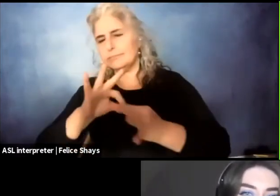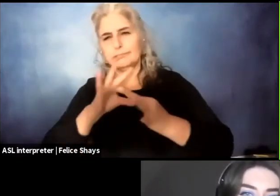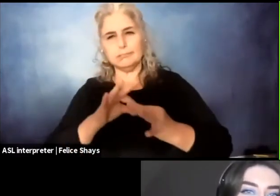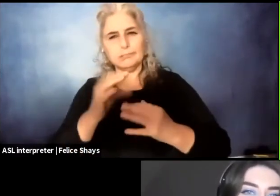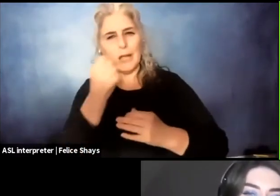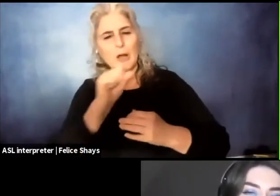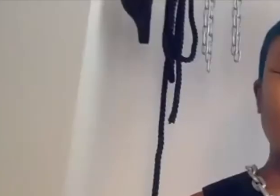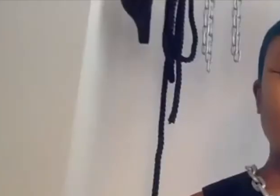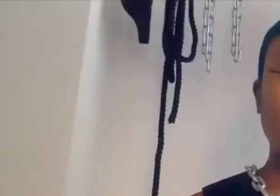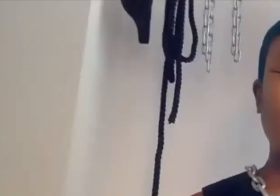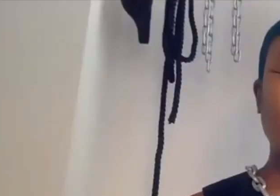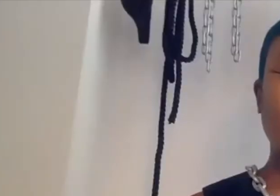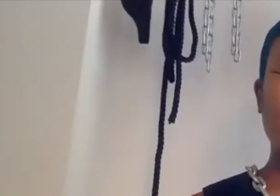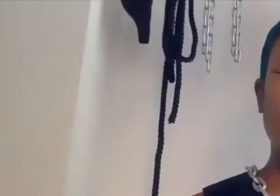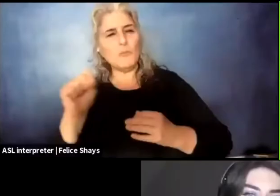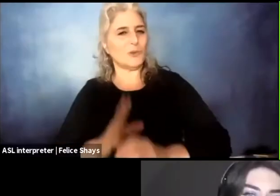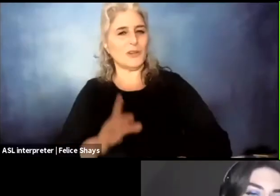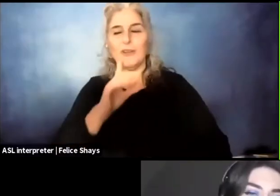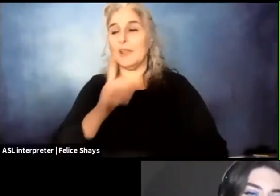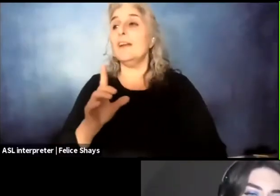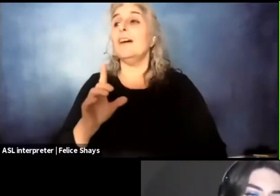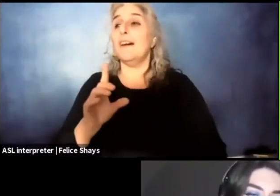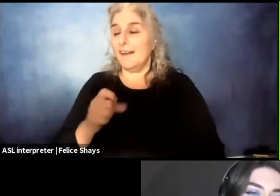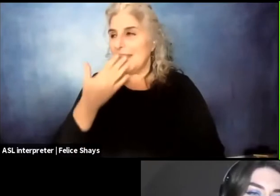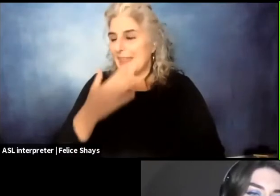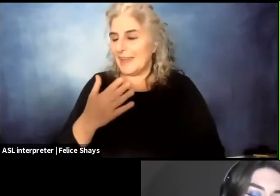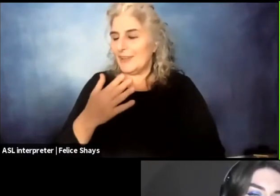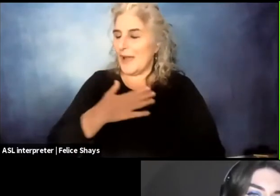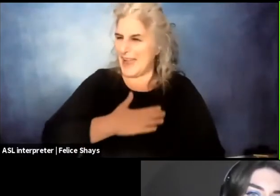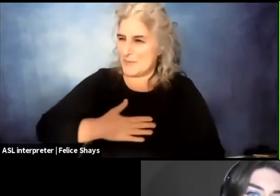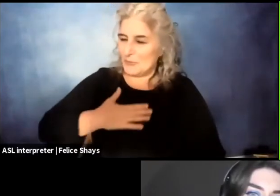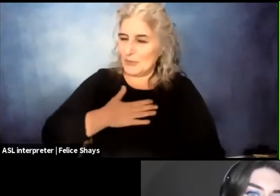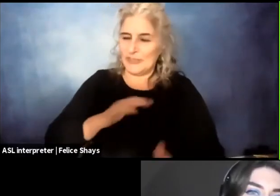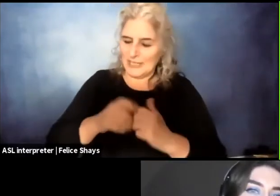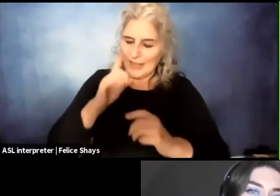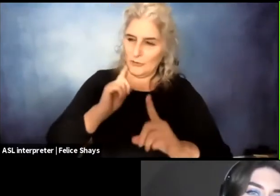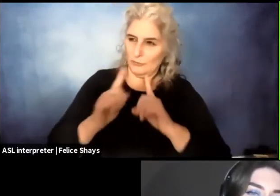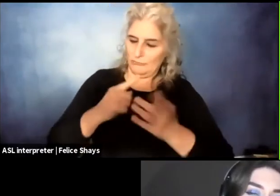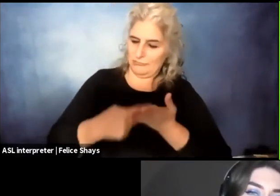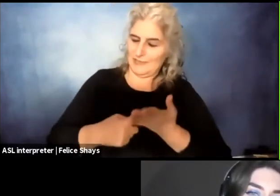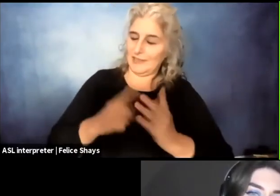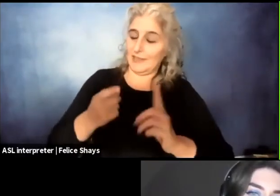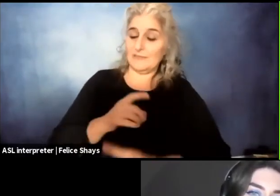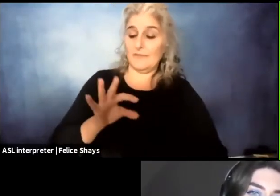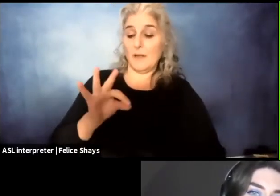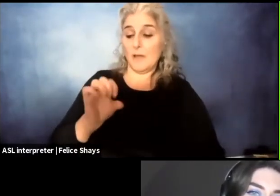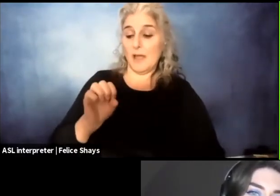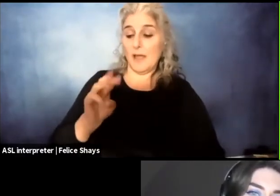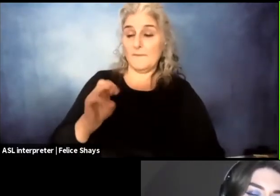I totally agree. And I really just enjoy too how you spoke about it from a feminist perspective. I also wanted to quote that